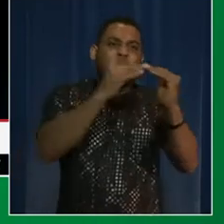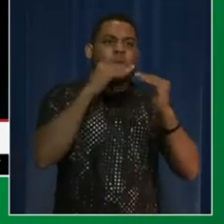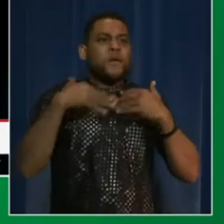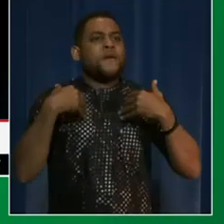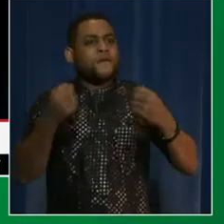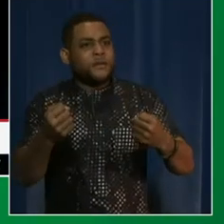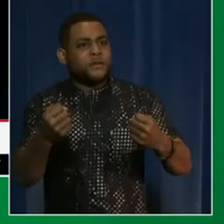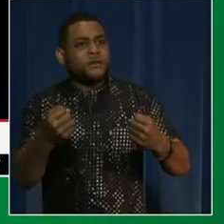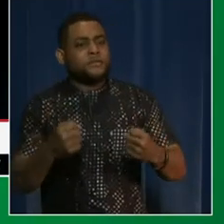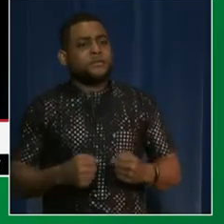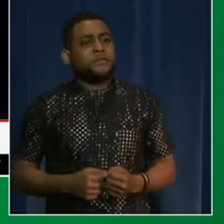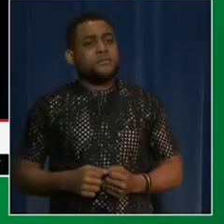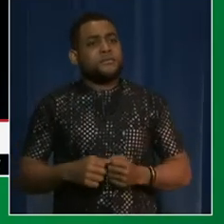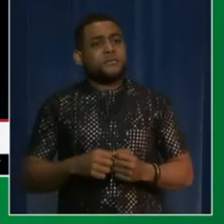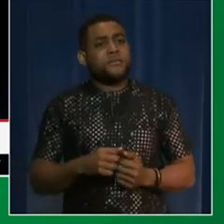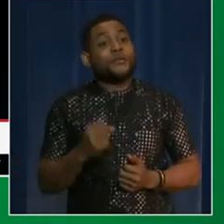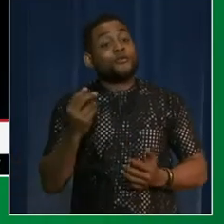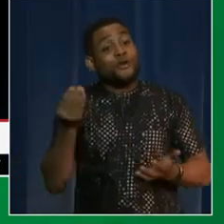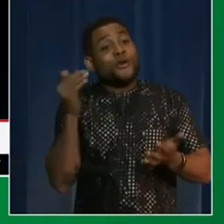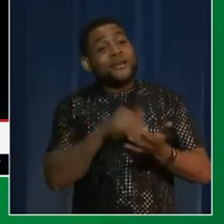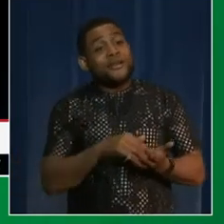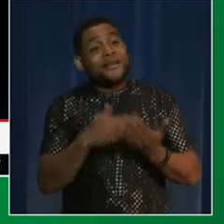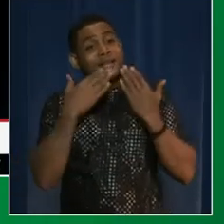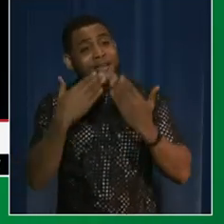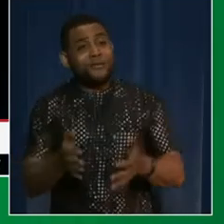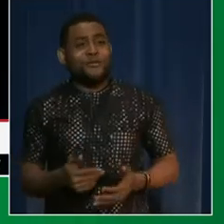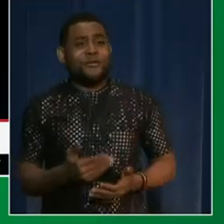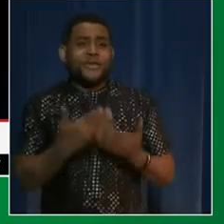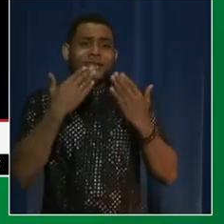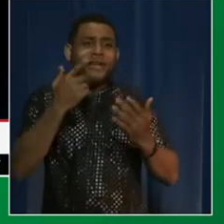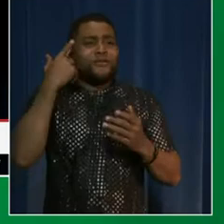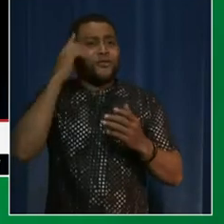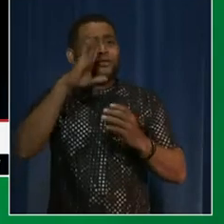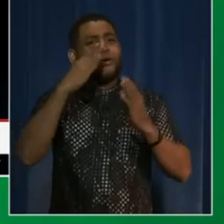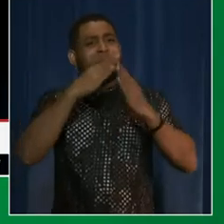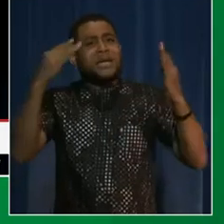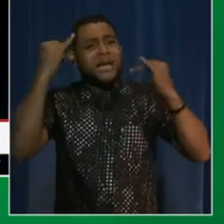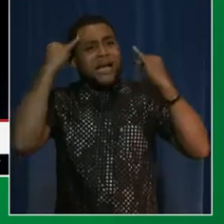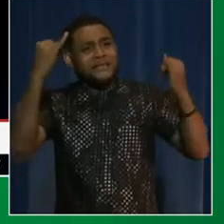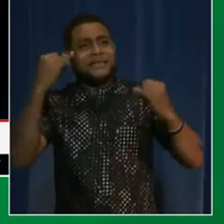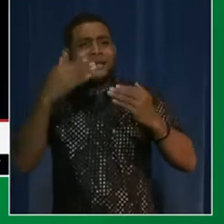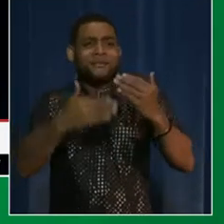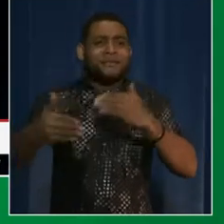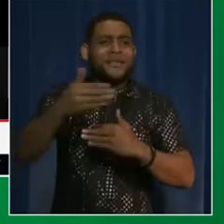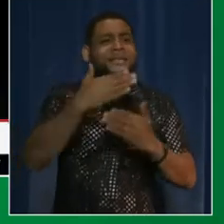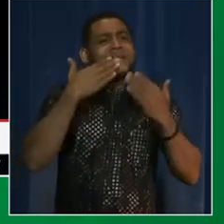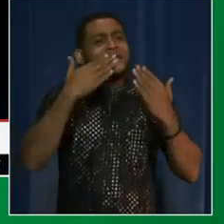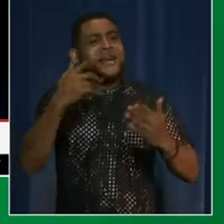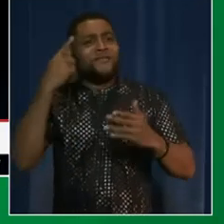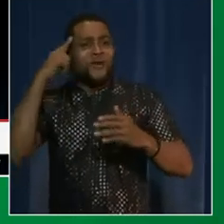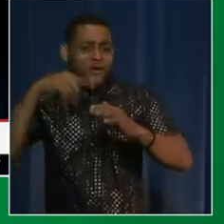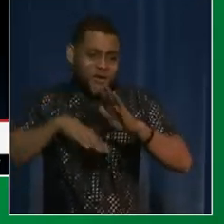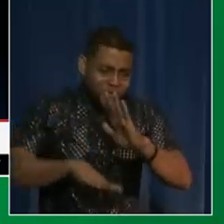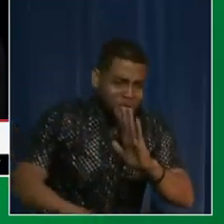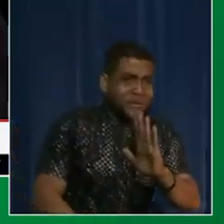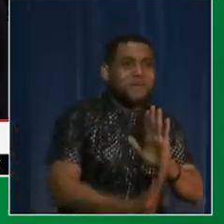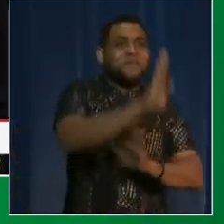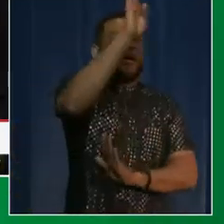you. Thank you for your big ideas in advance, and let's get ready for the comeback.